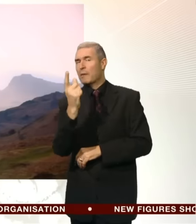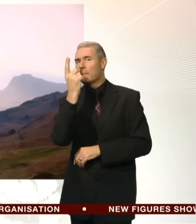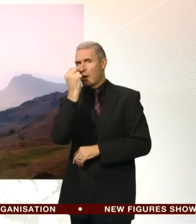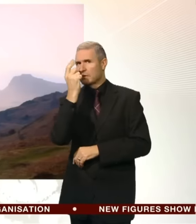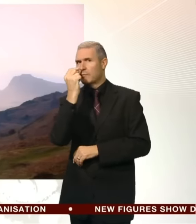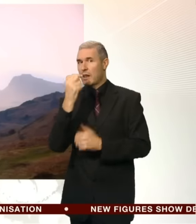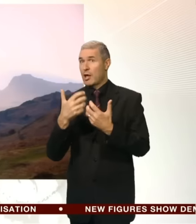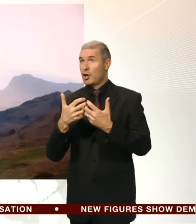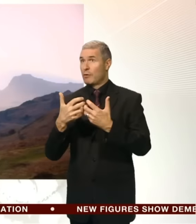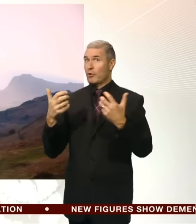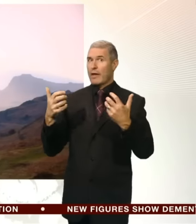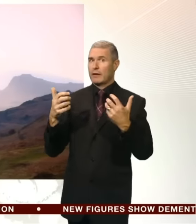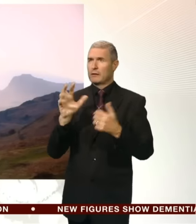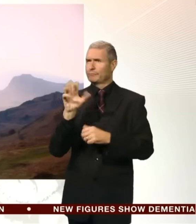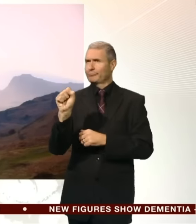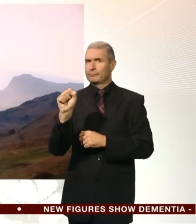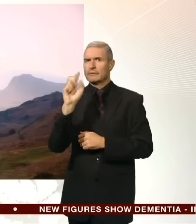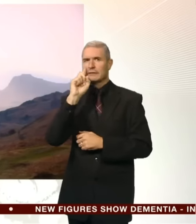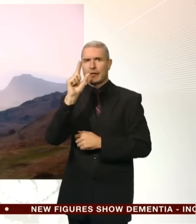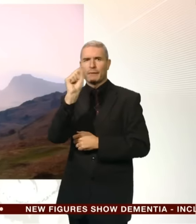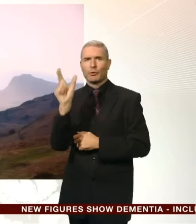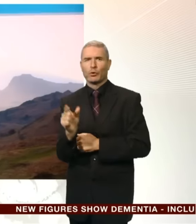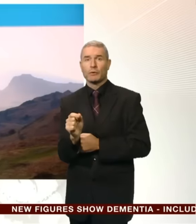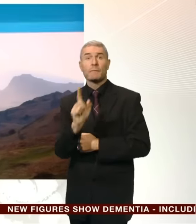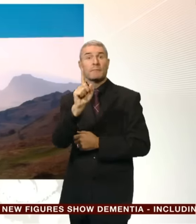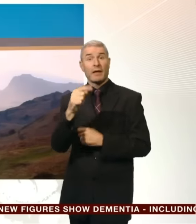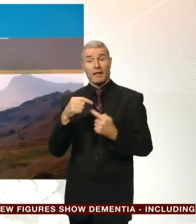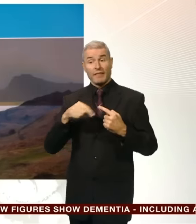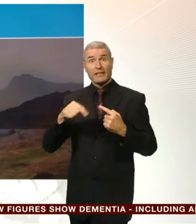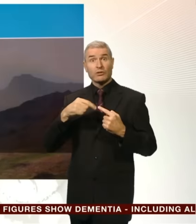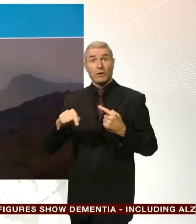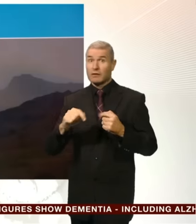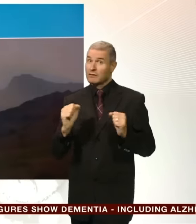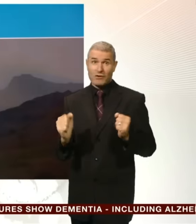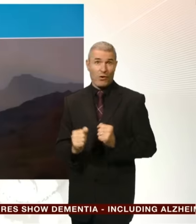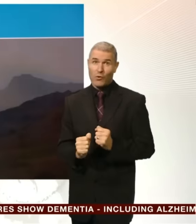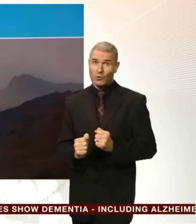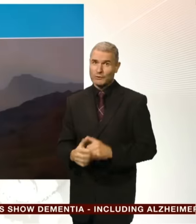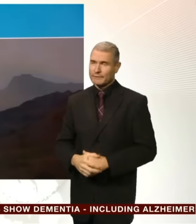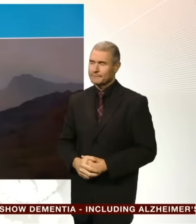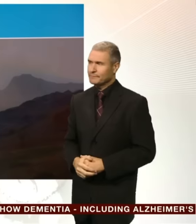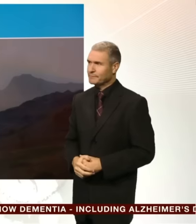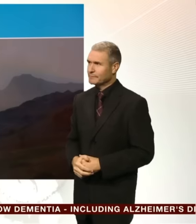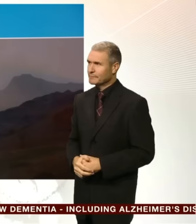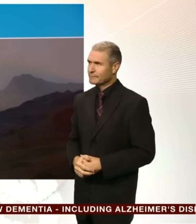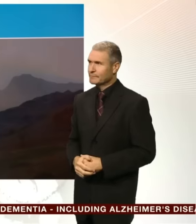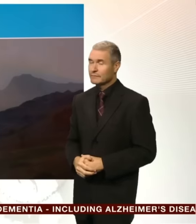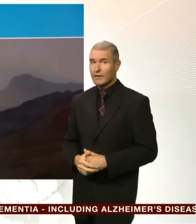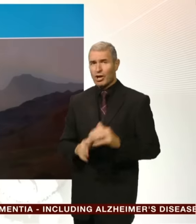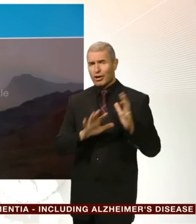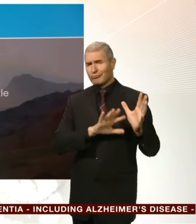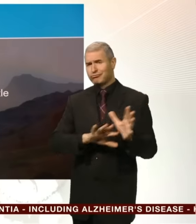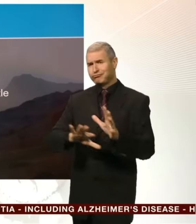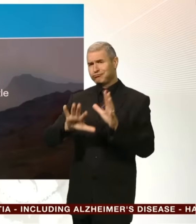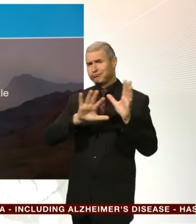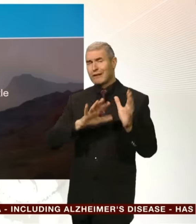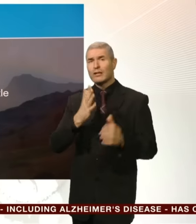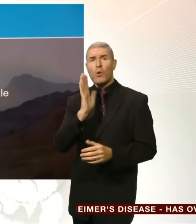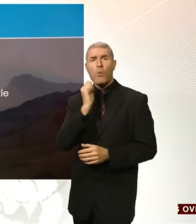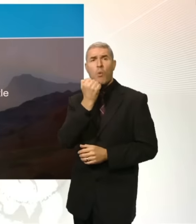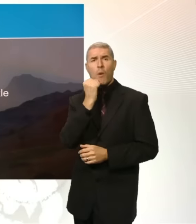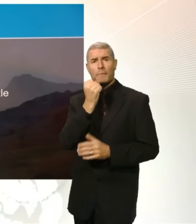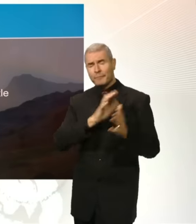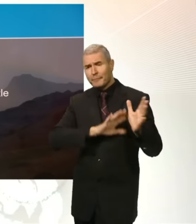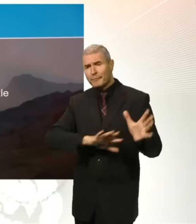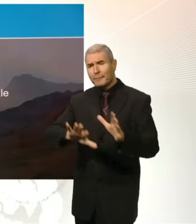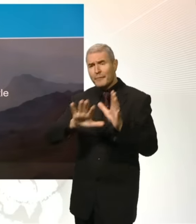the breaks, because that's where we're going to have the best of the breaks today. But we start this week off on a very mild note. Our Atlantic winds bringing in all that mild air, but also a lot of